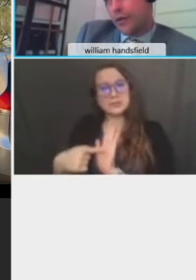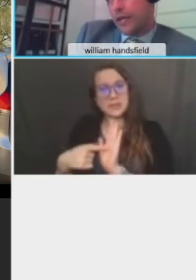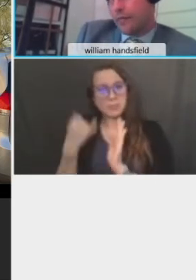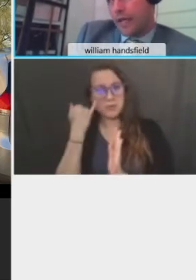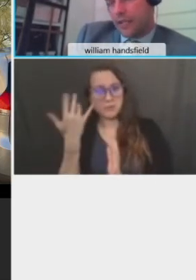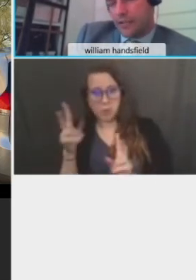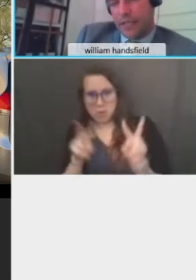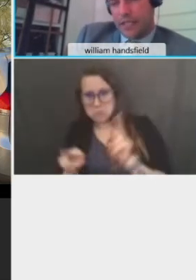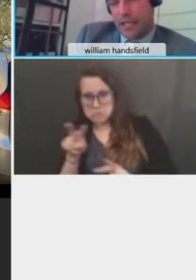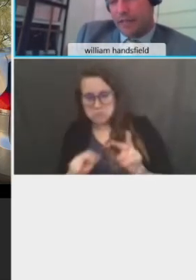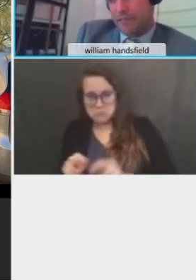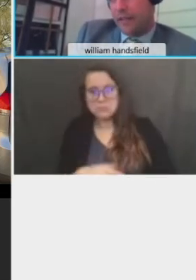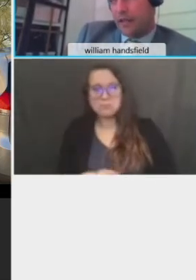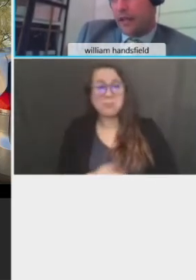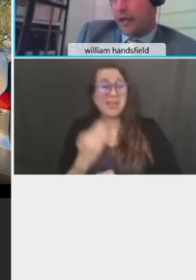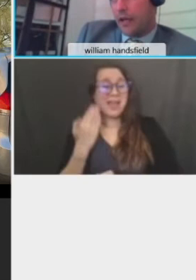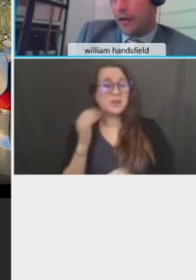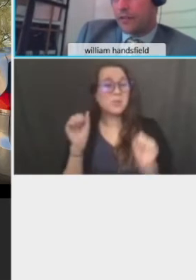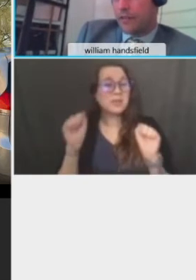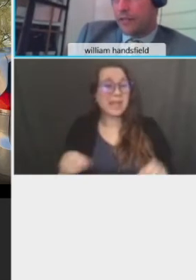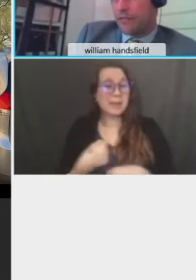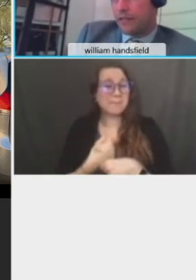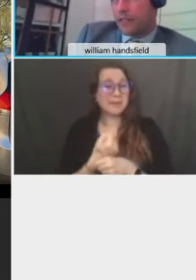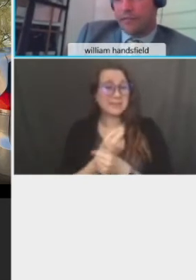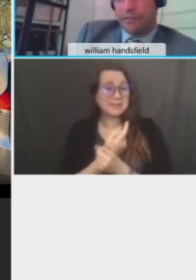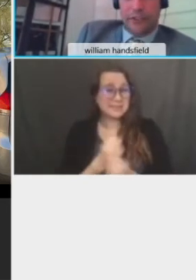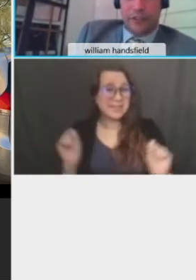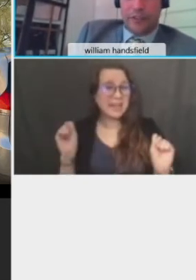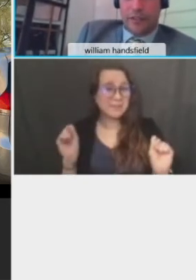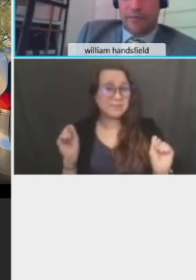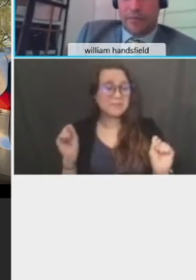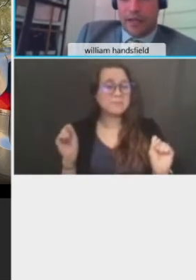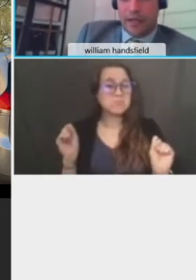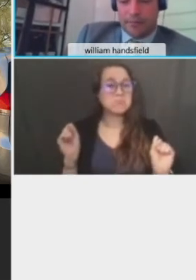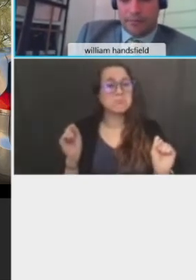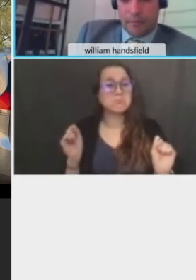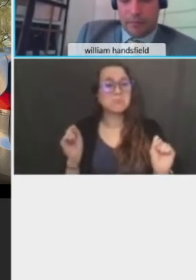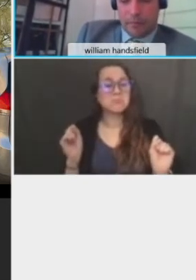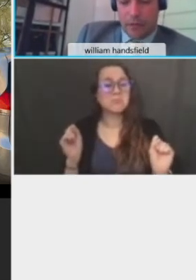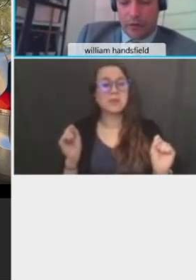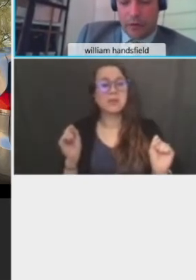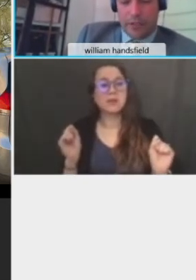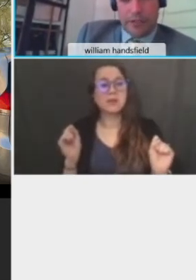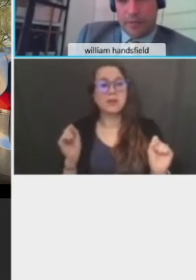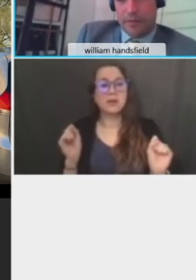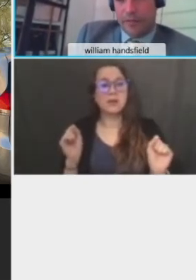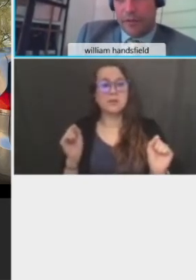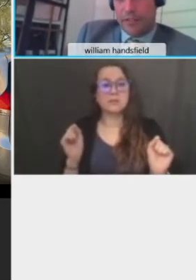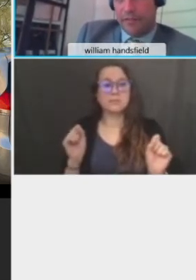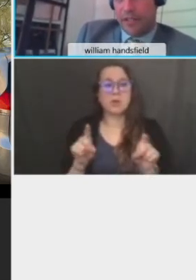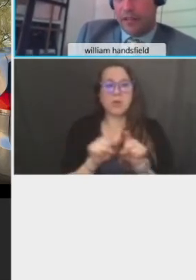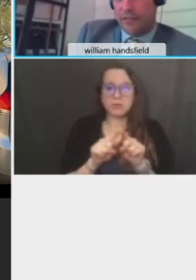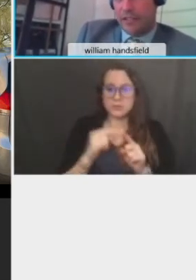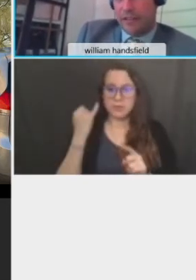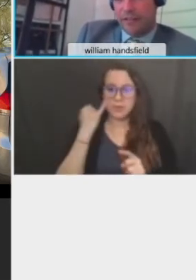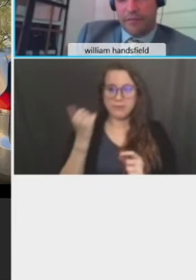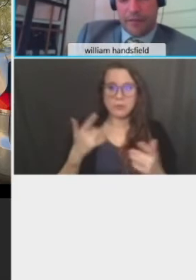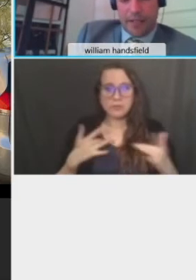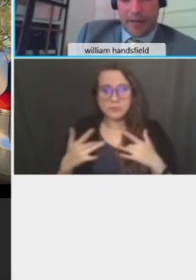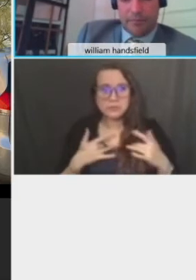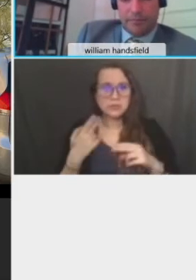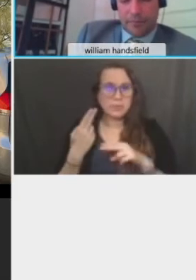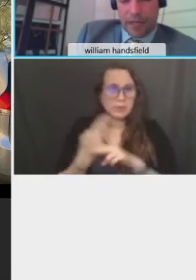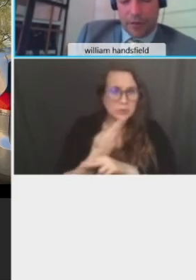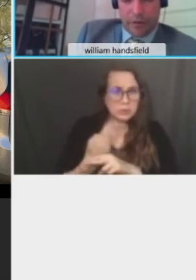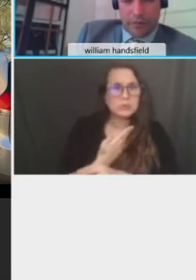know we can do it and make things pretty safe. I'm also very, very deferential to the concerns about views and everything else.